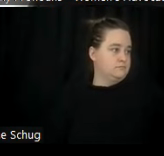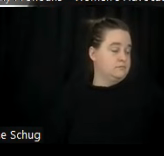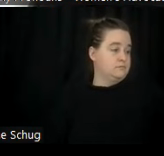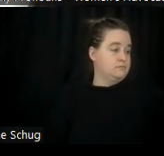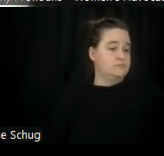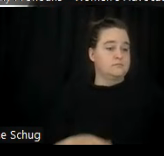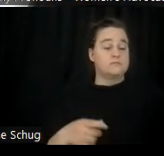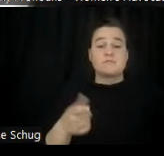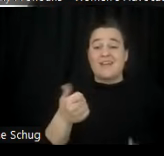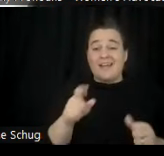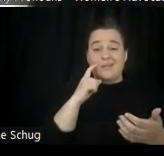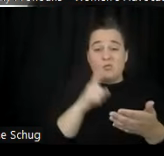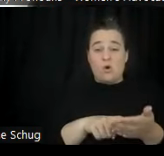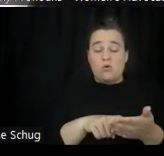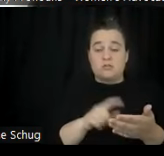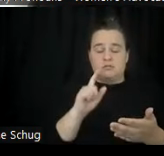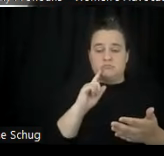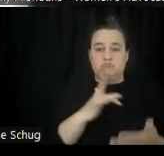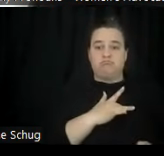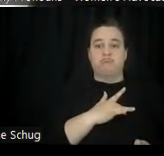anything that stands out to you in the chat.